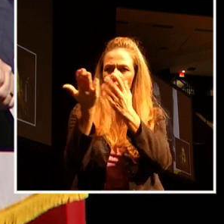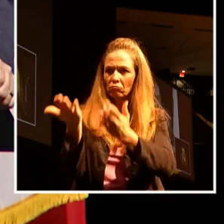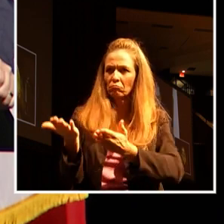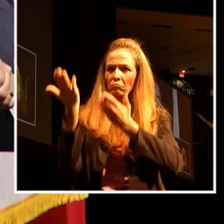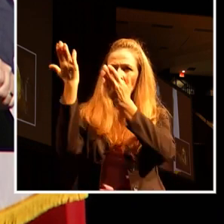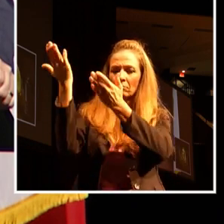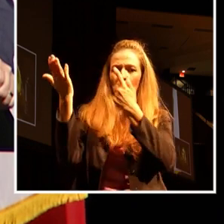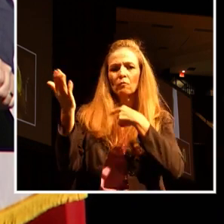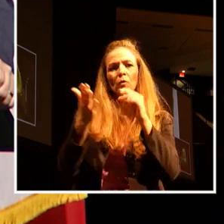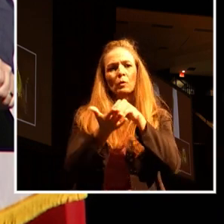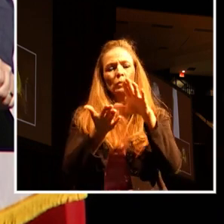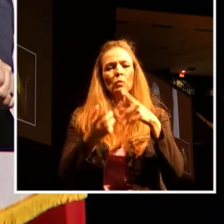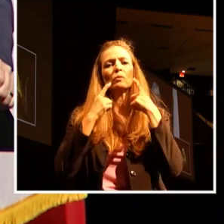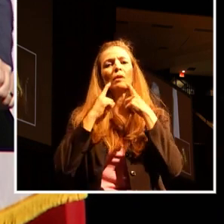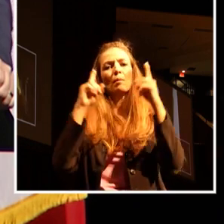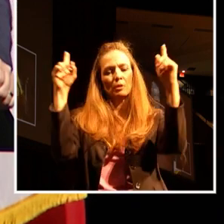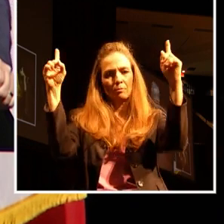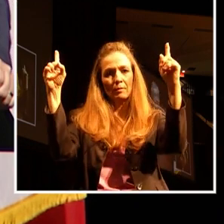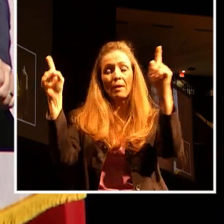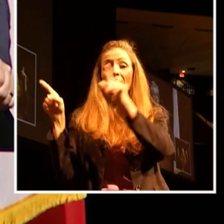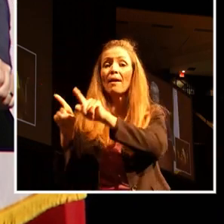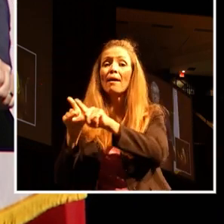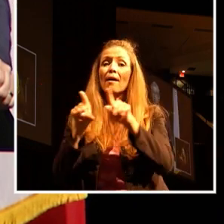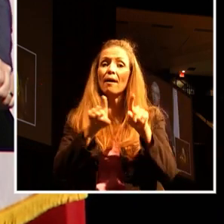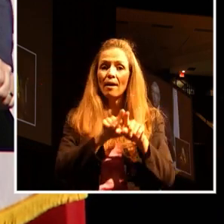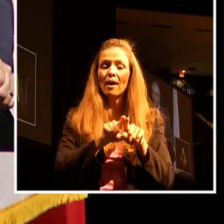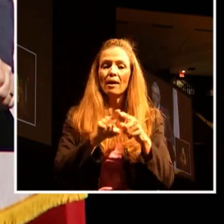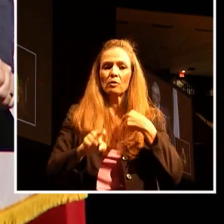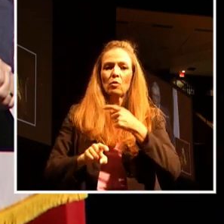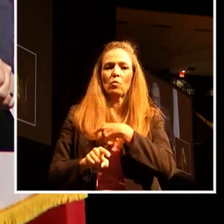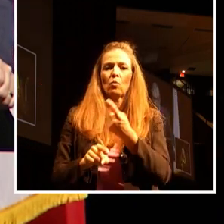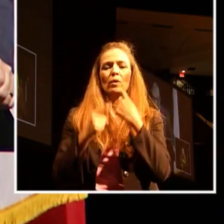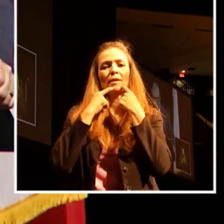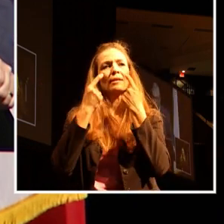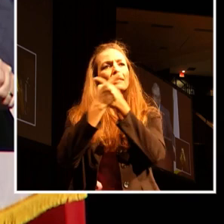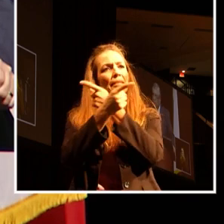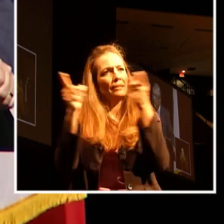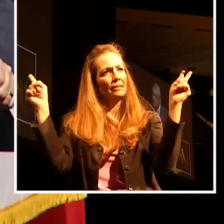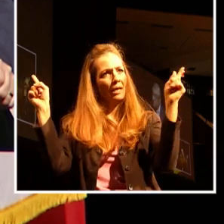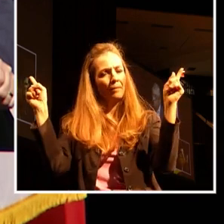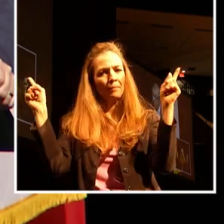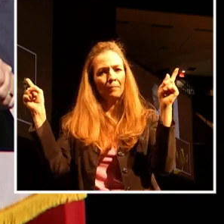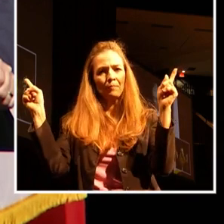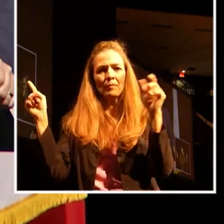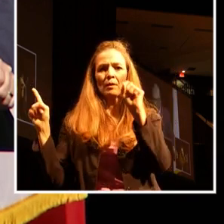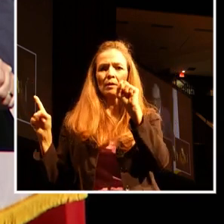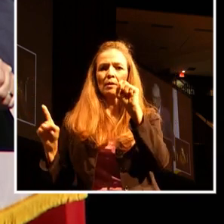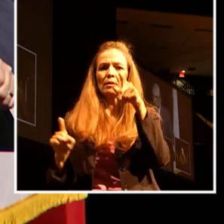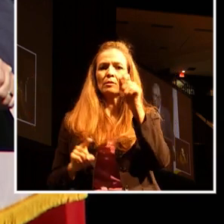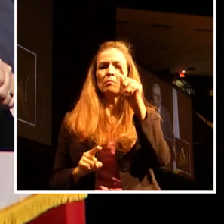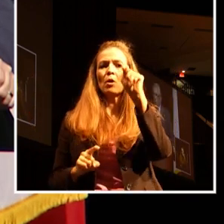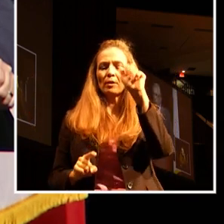students' accomplishments. As we say in Sparta,